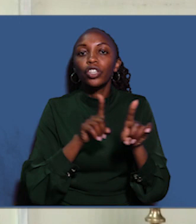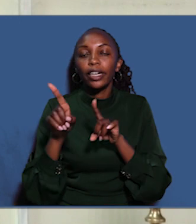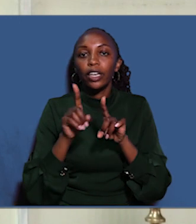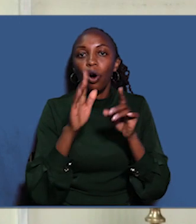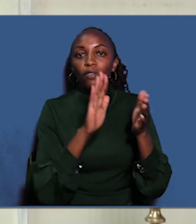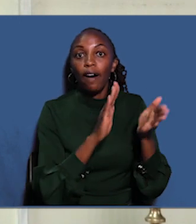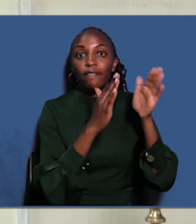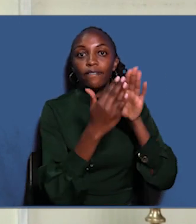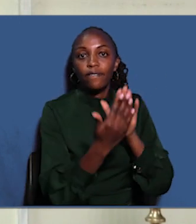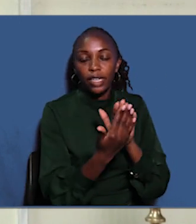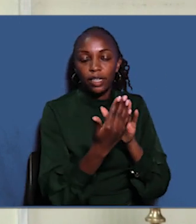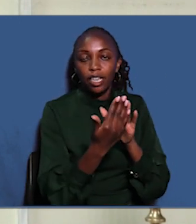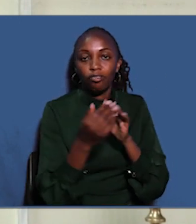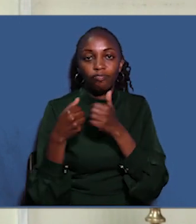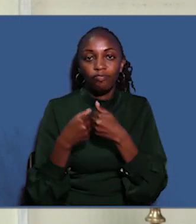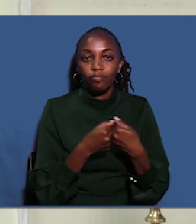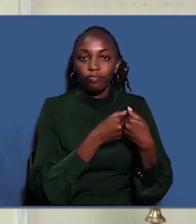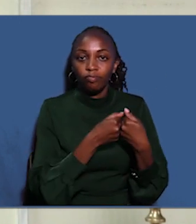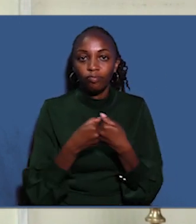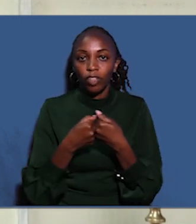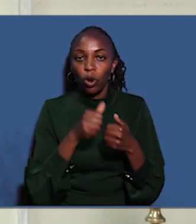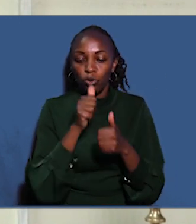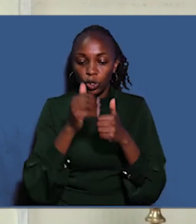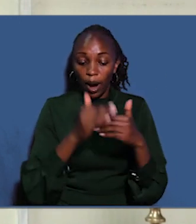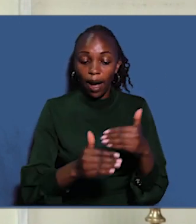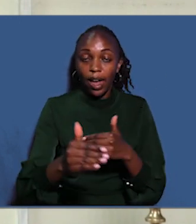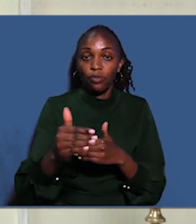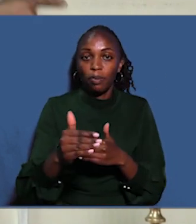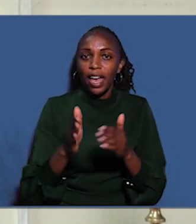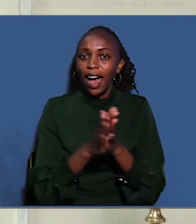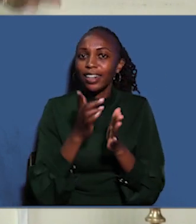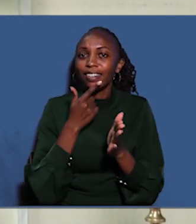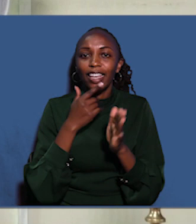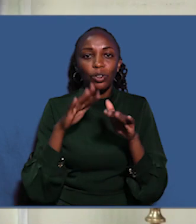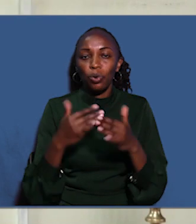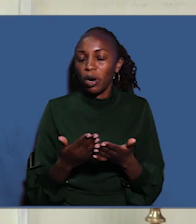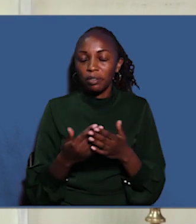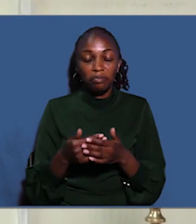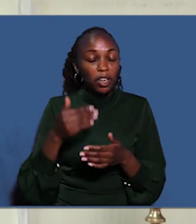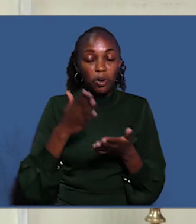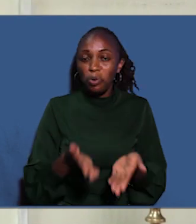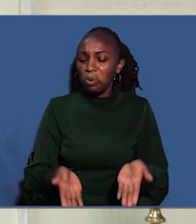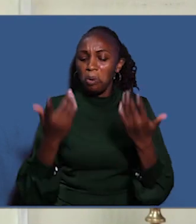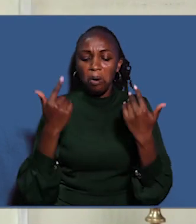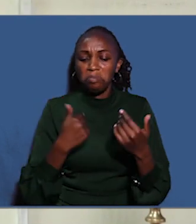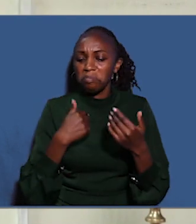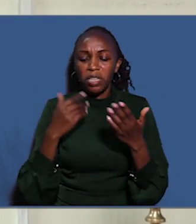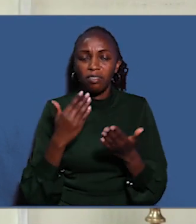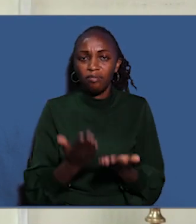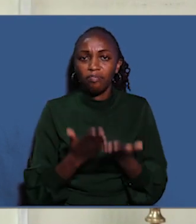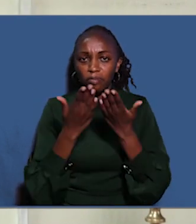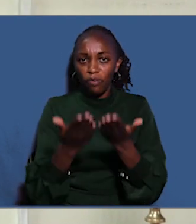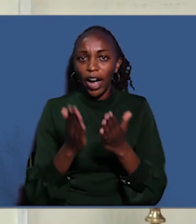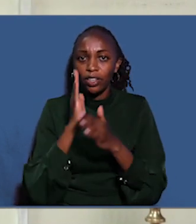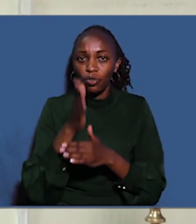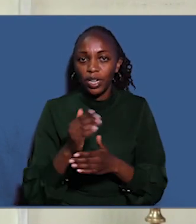facing battles ahead of him. And he's saying, you know what, go, I am going to provide.